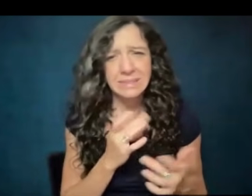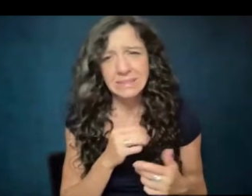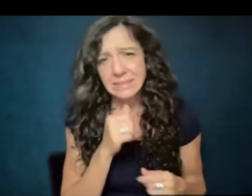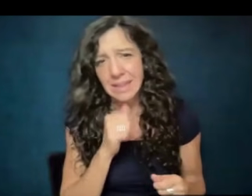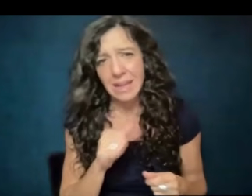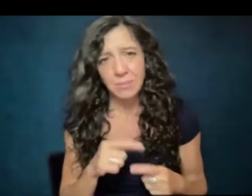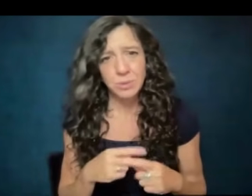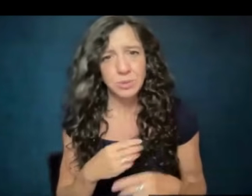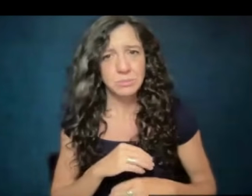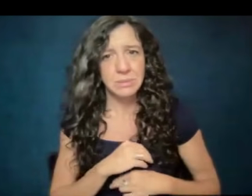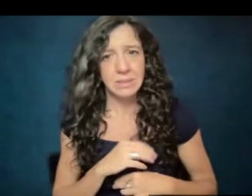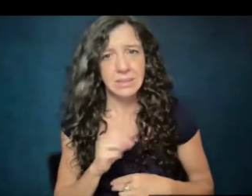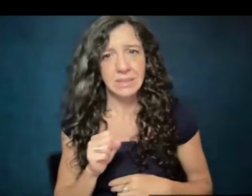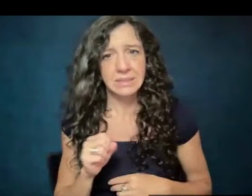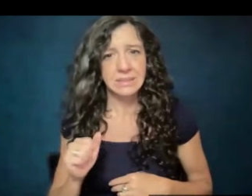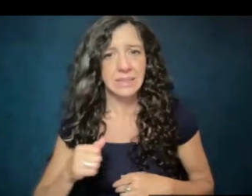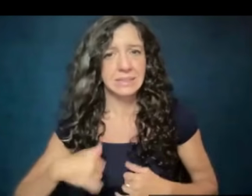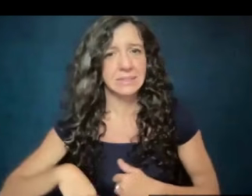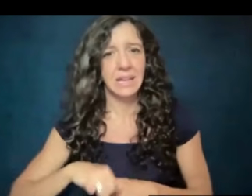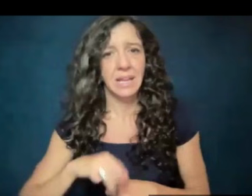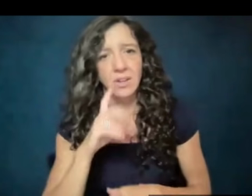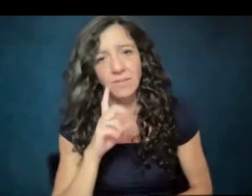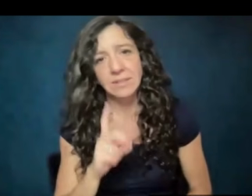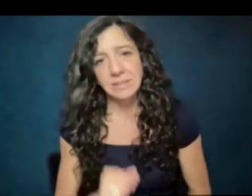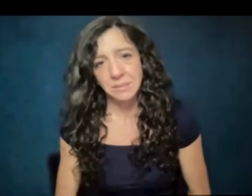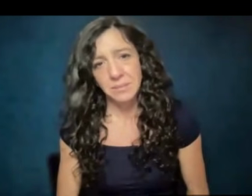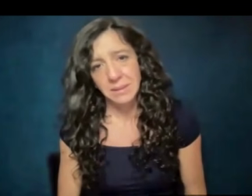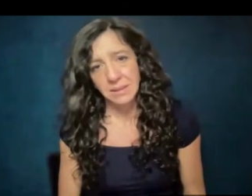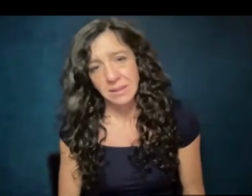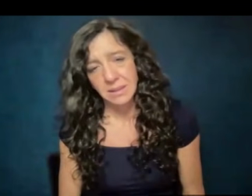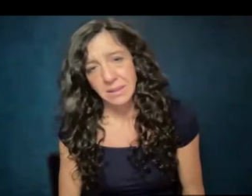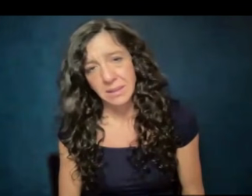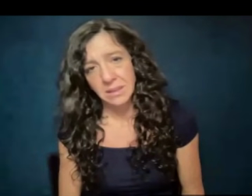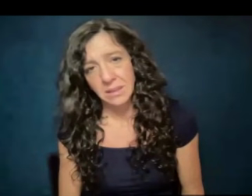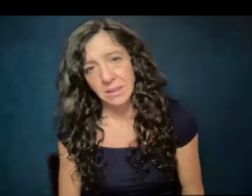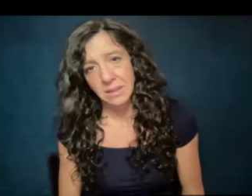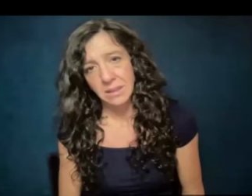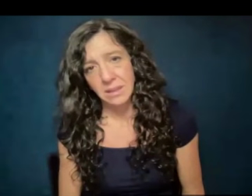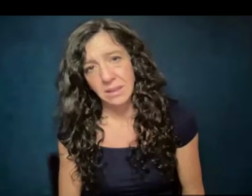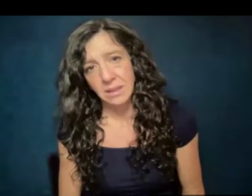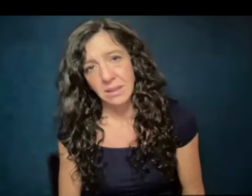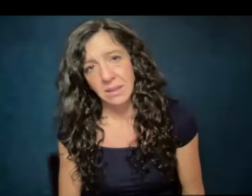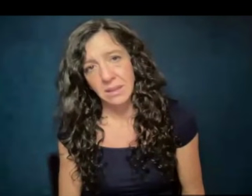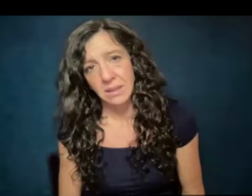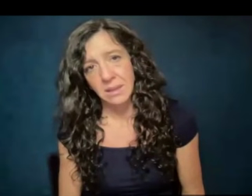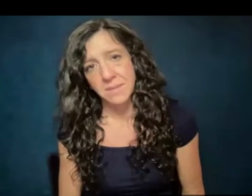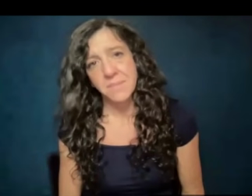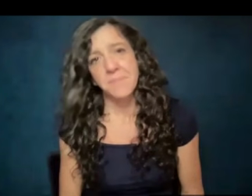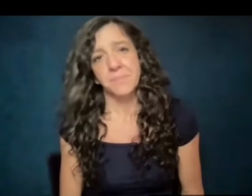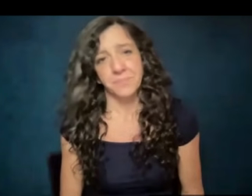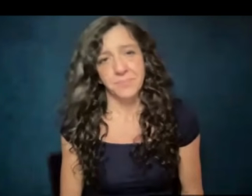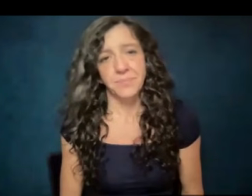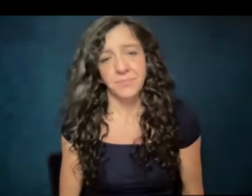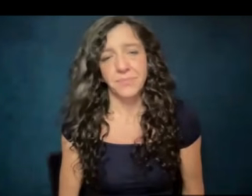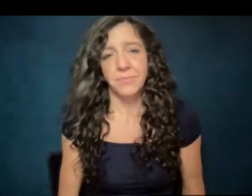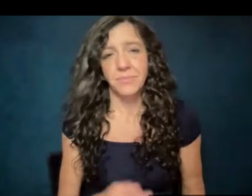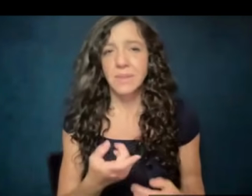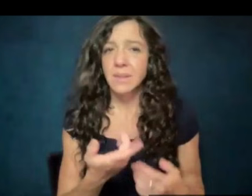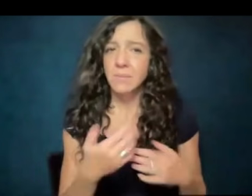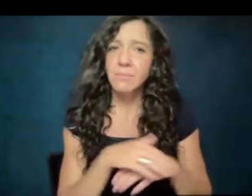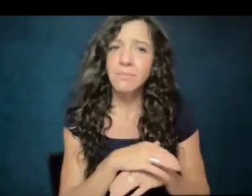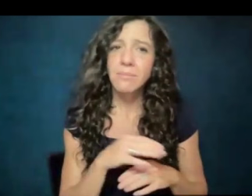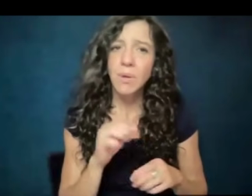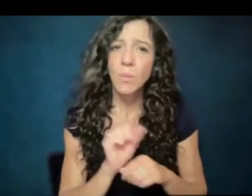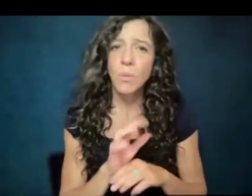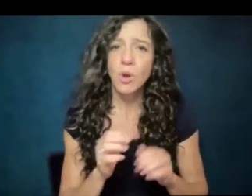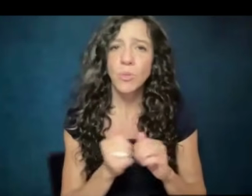the SSA standard for disability. It covers workers with much higher income levels. I remember when I saw the